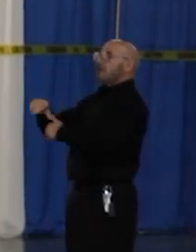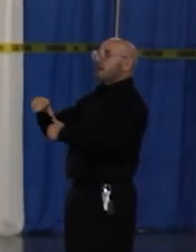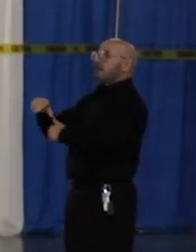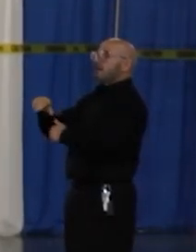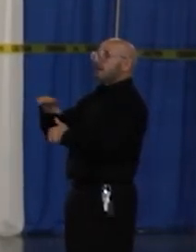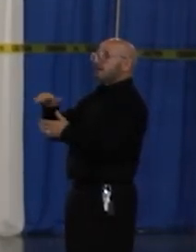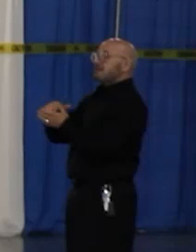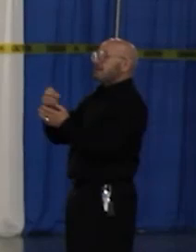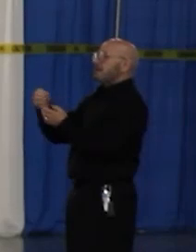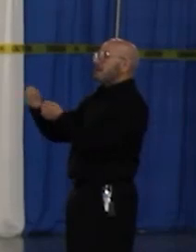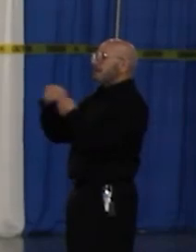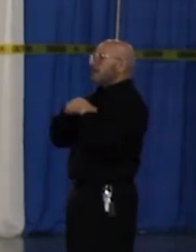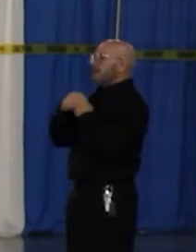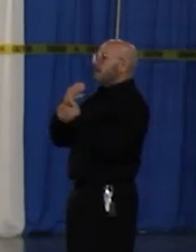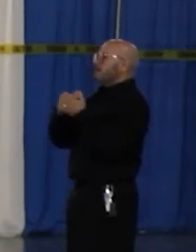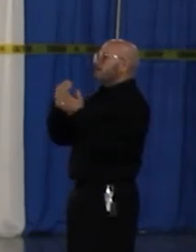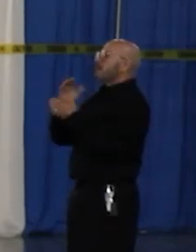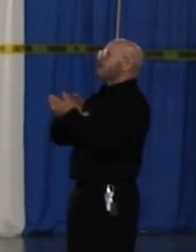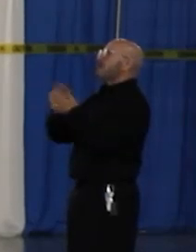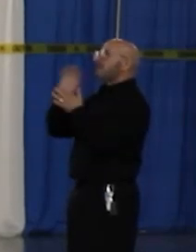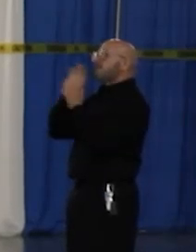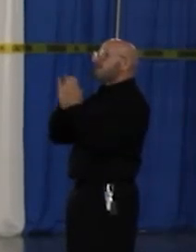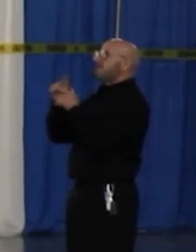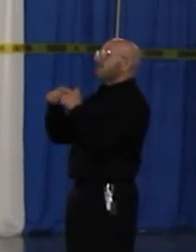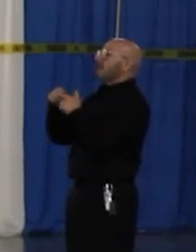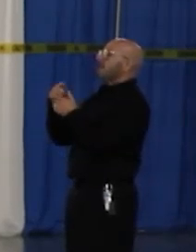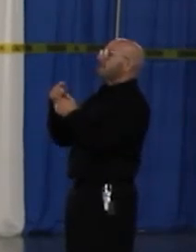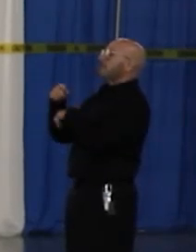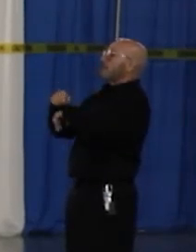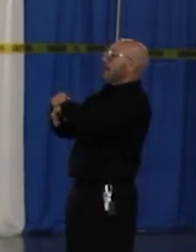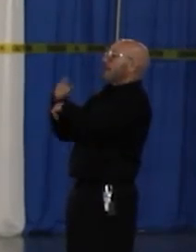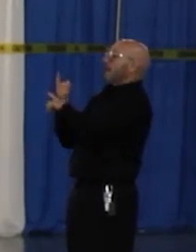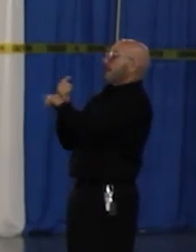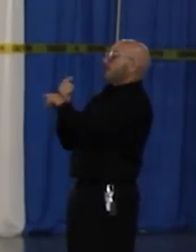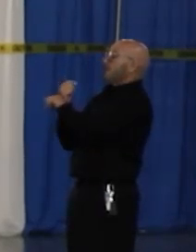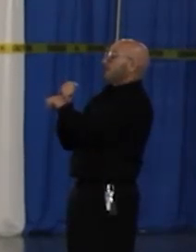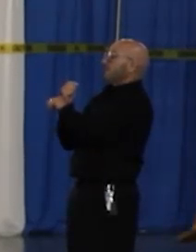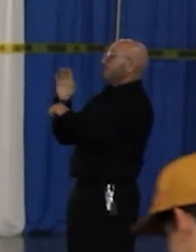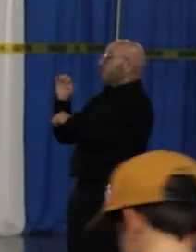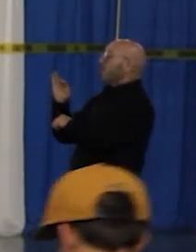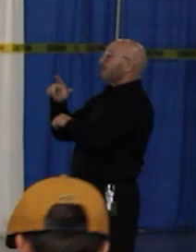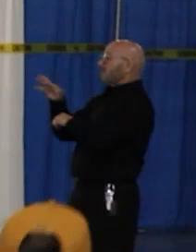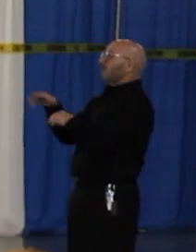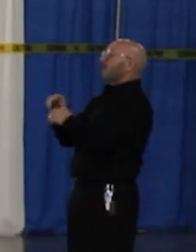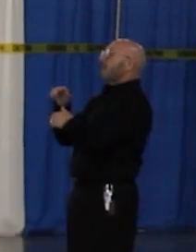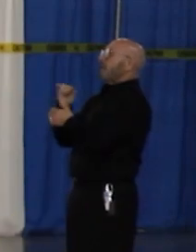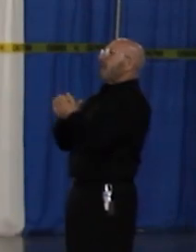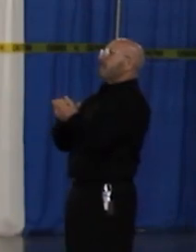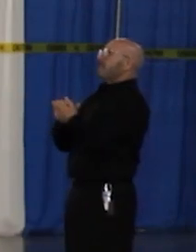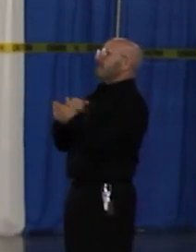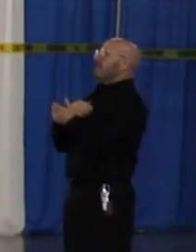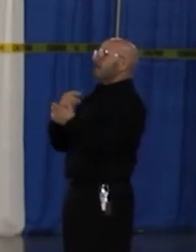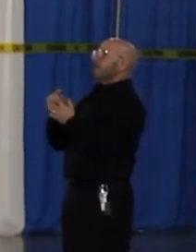provided some nice graphics about the season last year, and we're going to go over some of those today in our lessons learned as well.